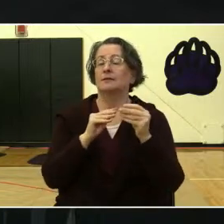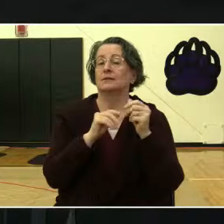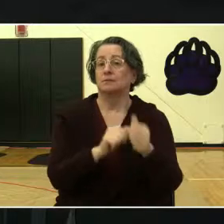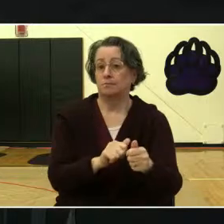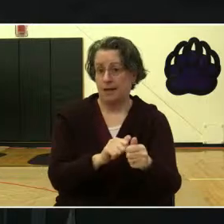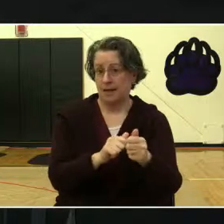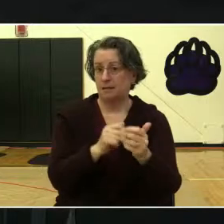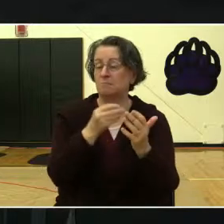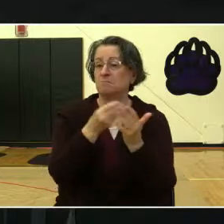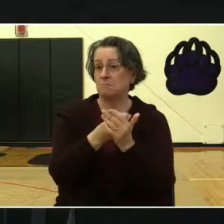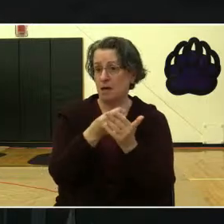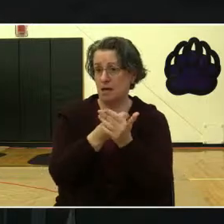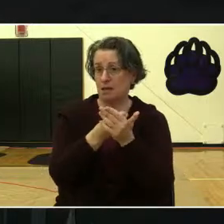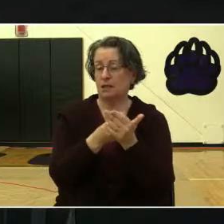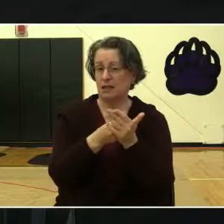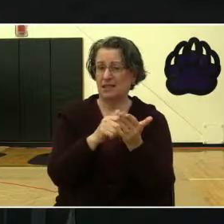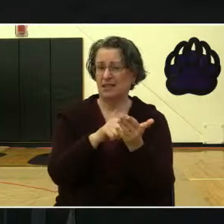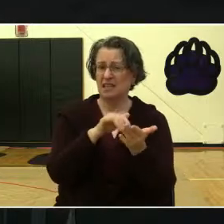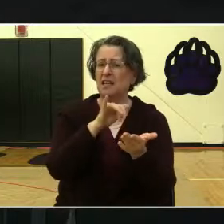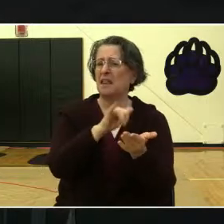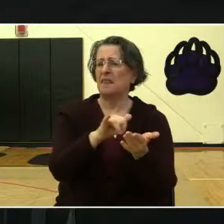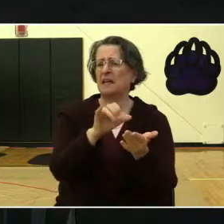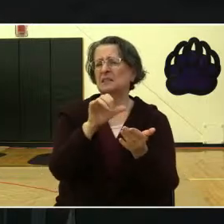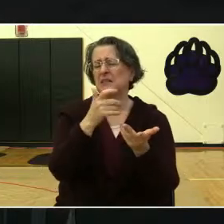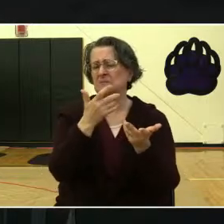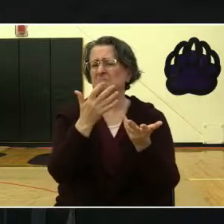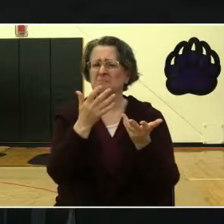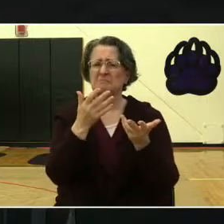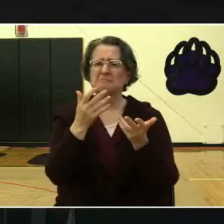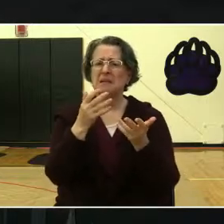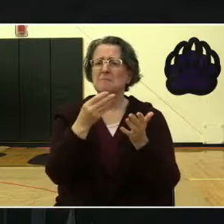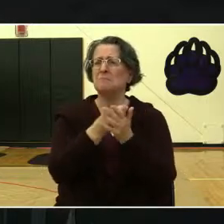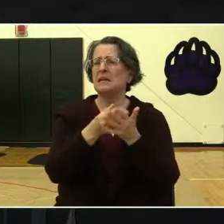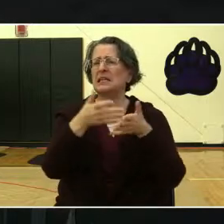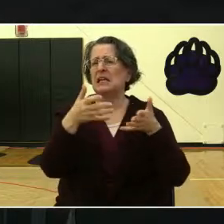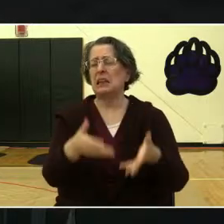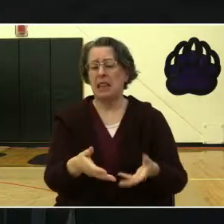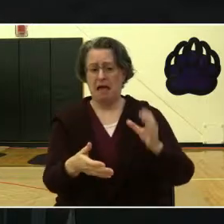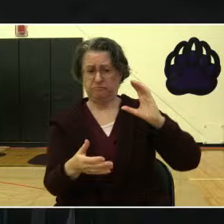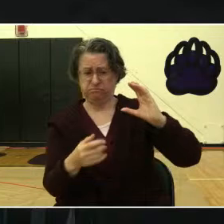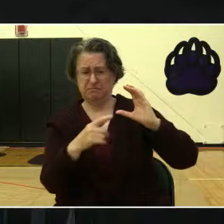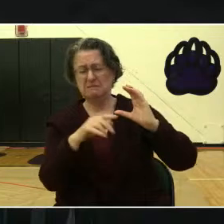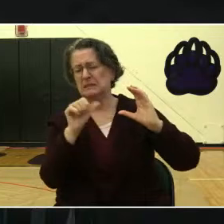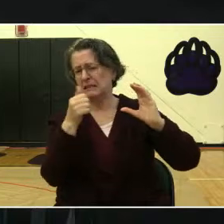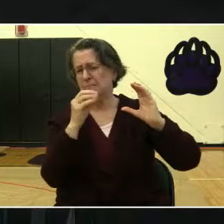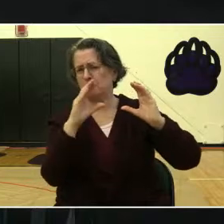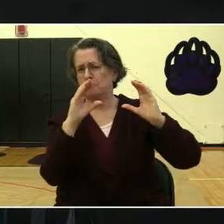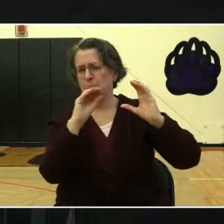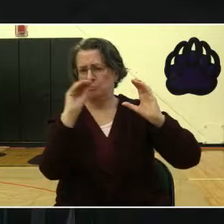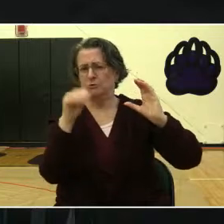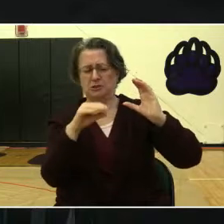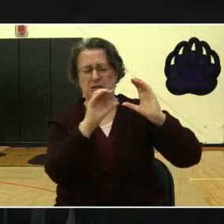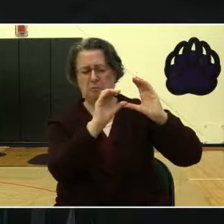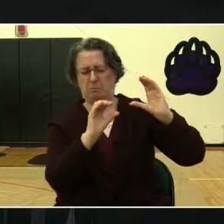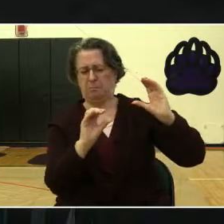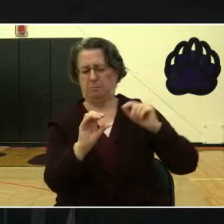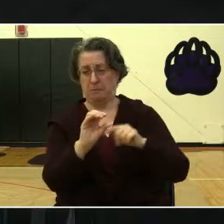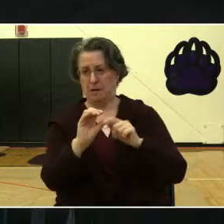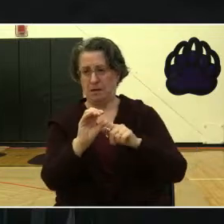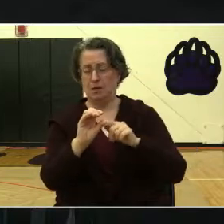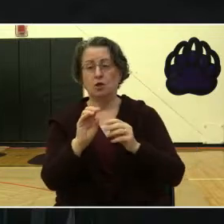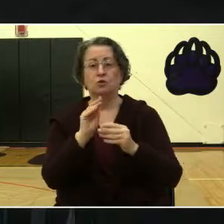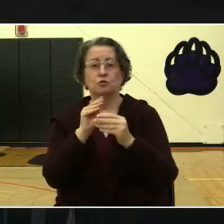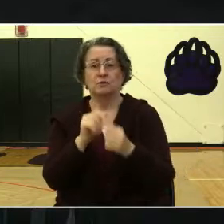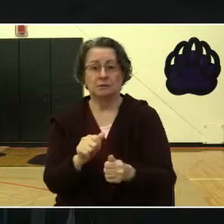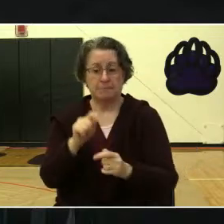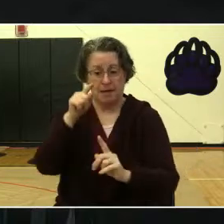um being about 10% of the unassigned fund balances I understand it for a specific purpose Street